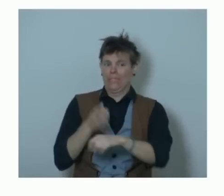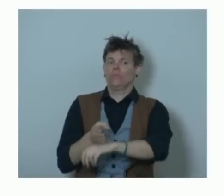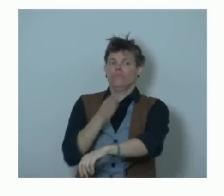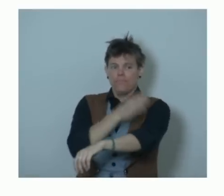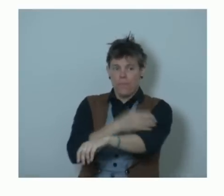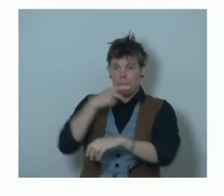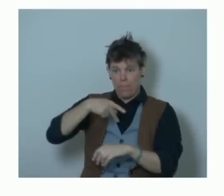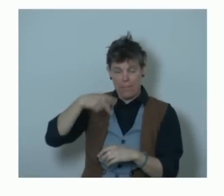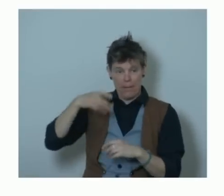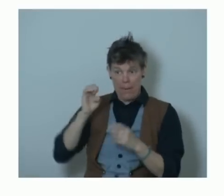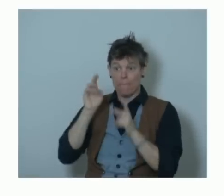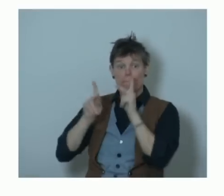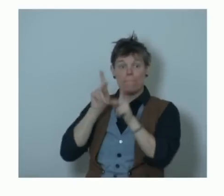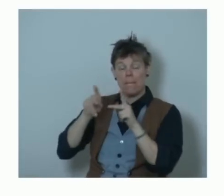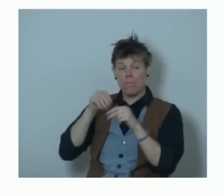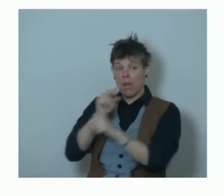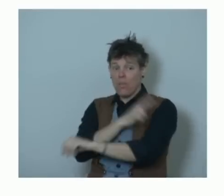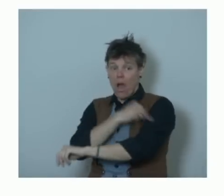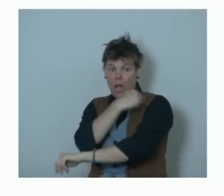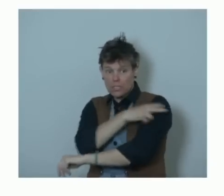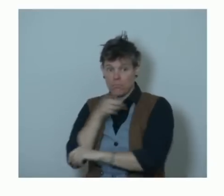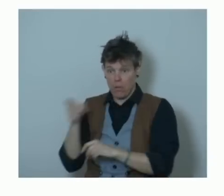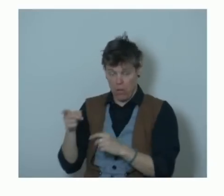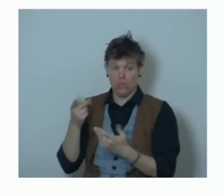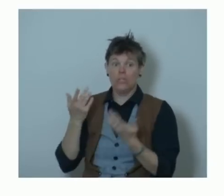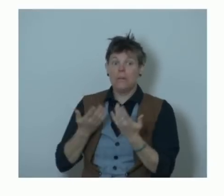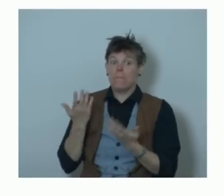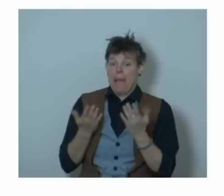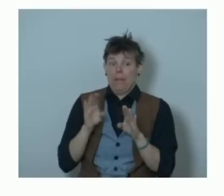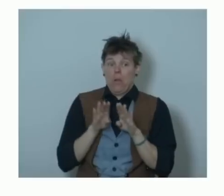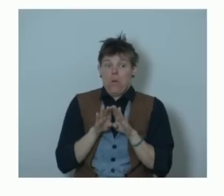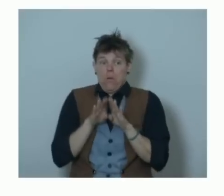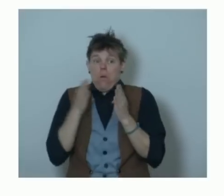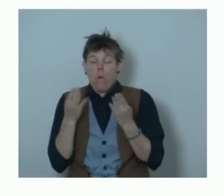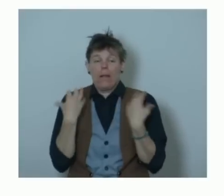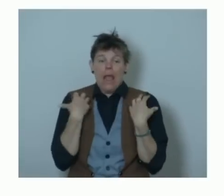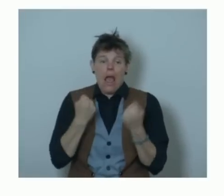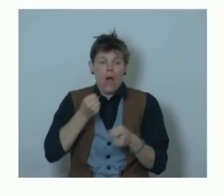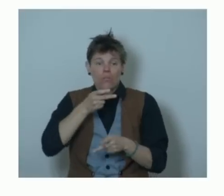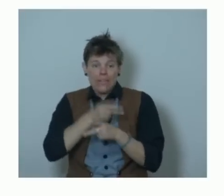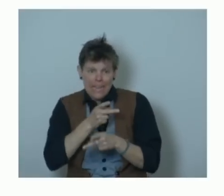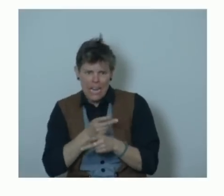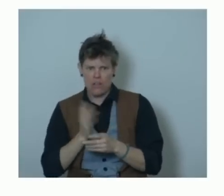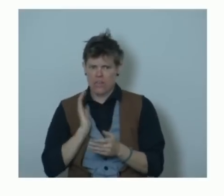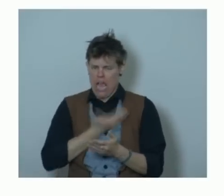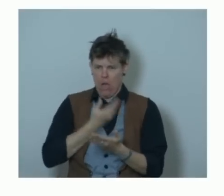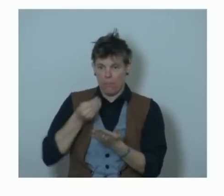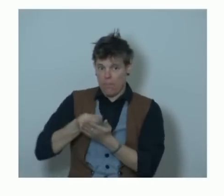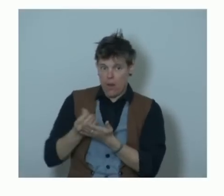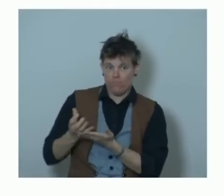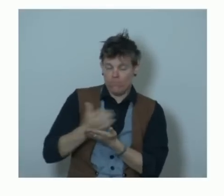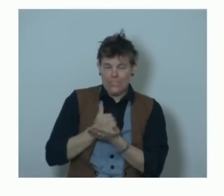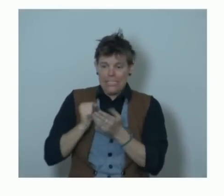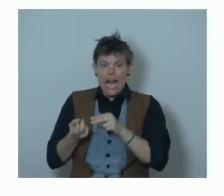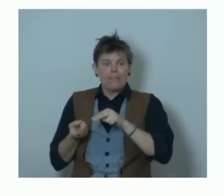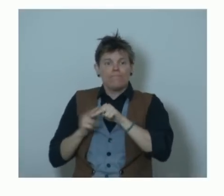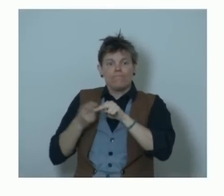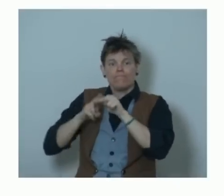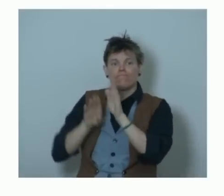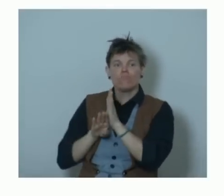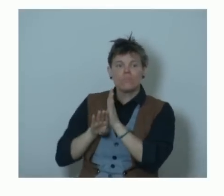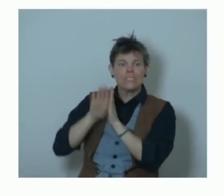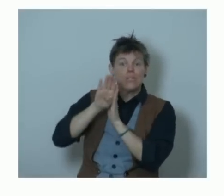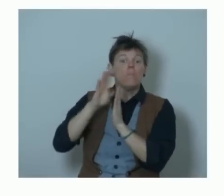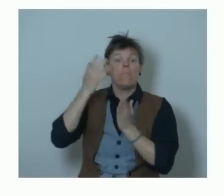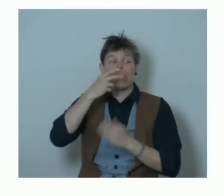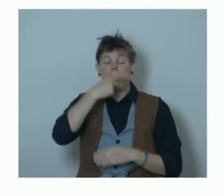reopening both healthcare and the economy, then more of us, everyday citizens, will need PPE. Hospital